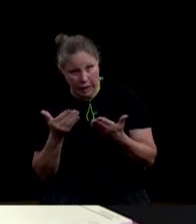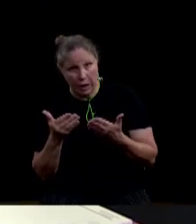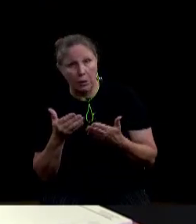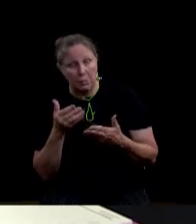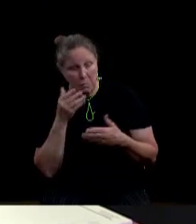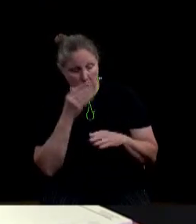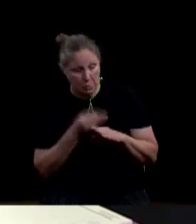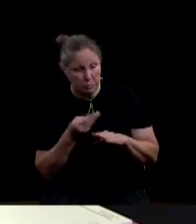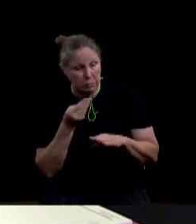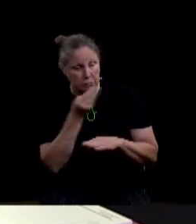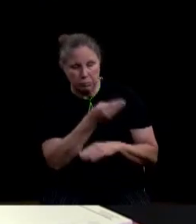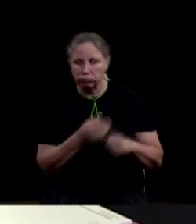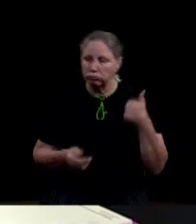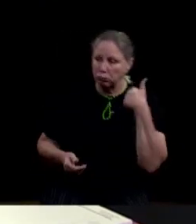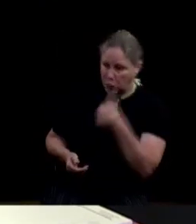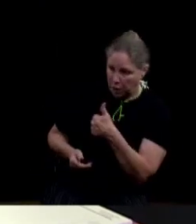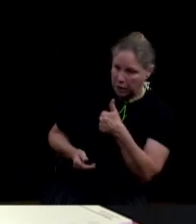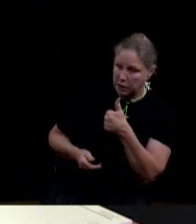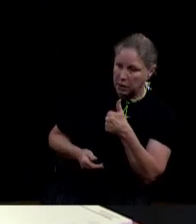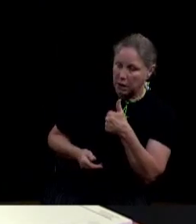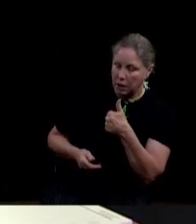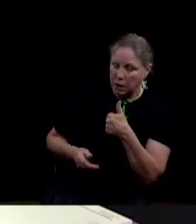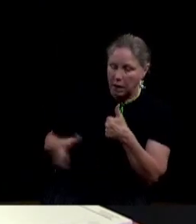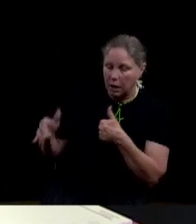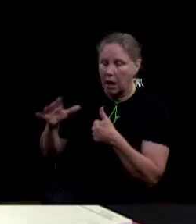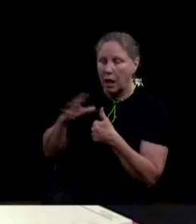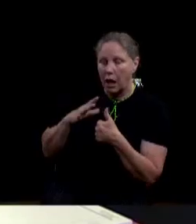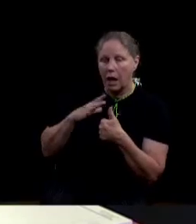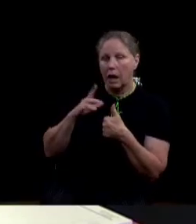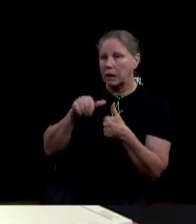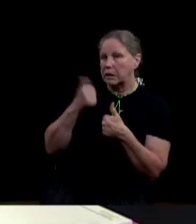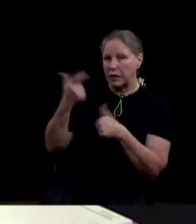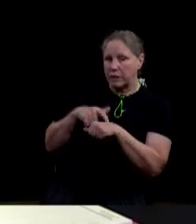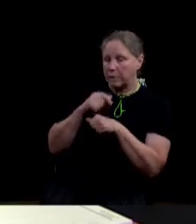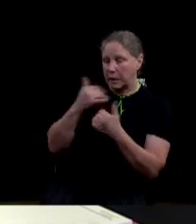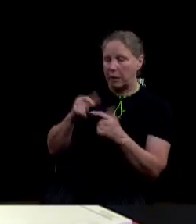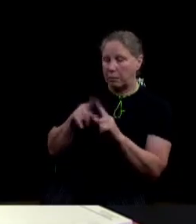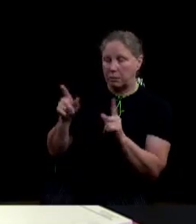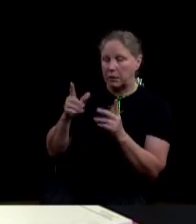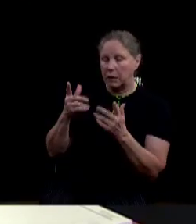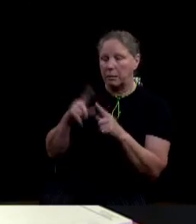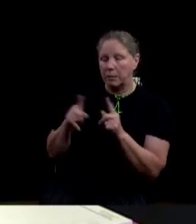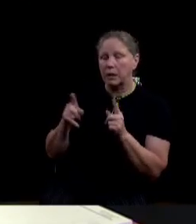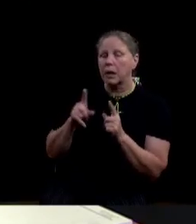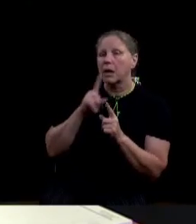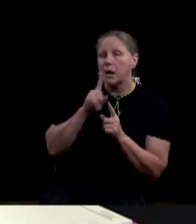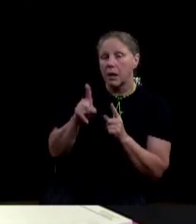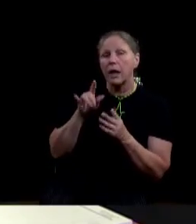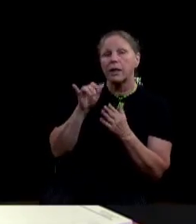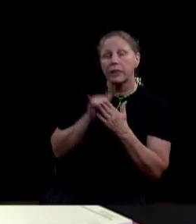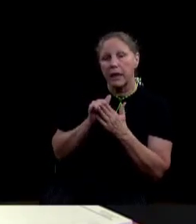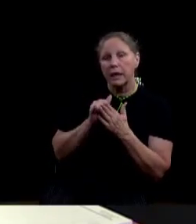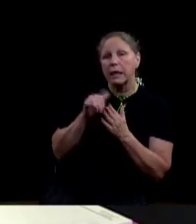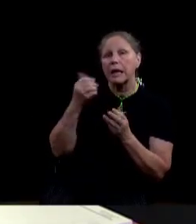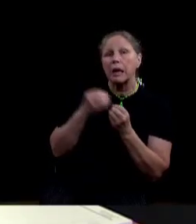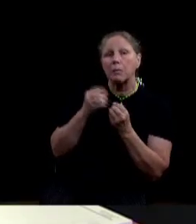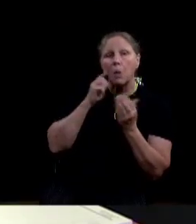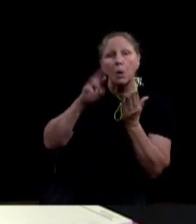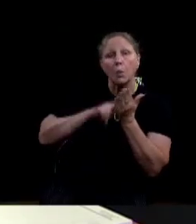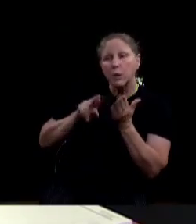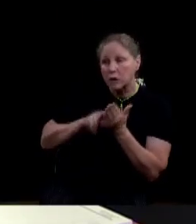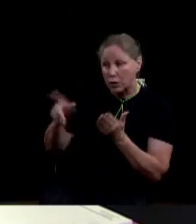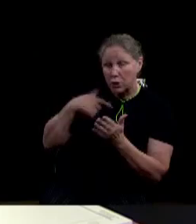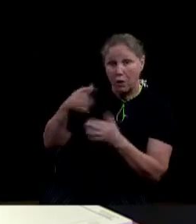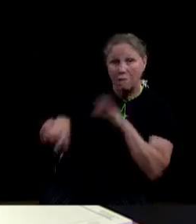That would be great. Another time is fine, but I think, in fact, I would just say if there's any other studies that you find compelling that you could share